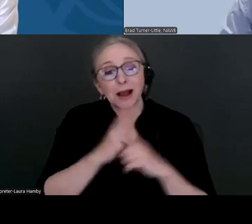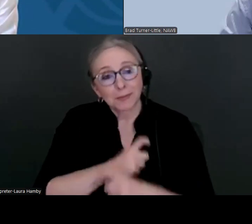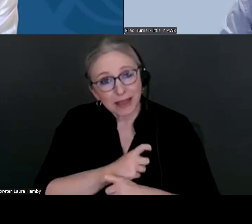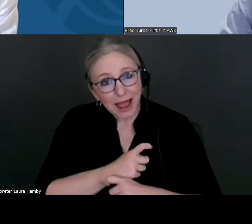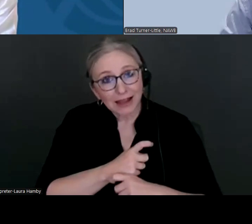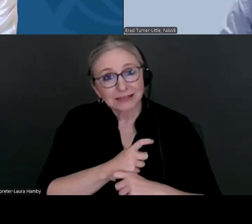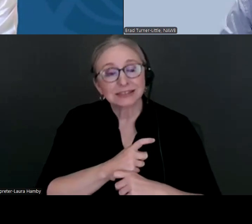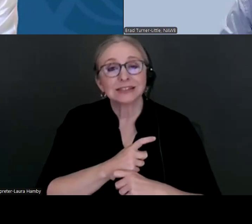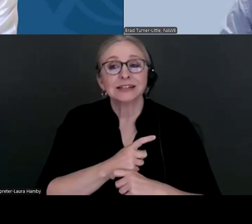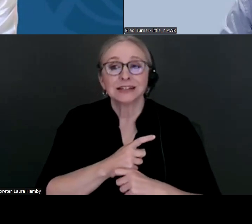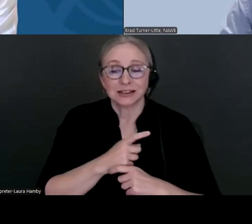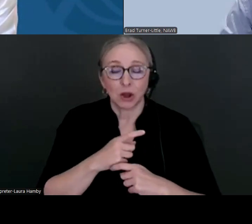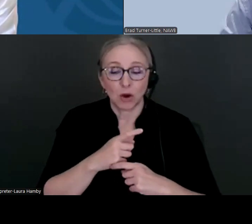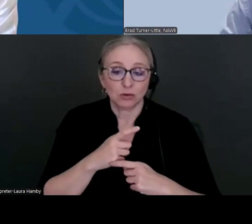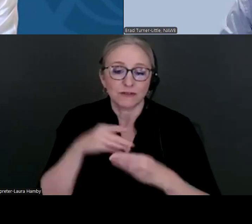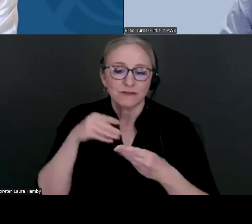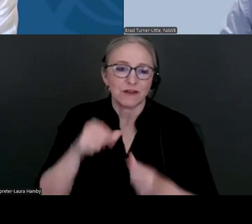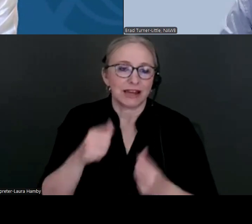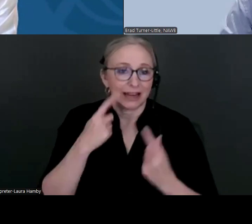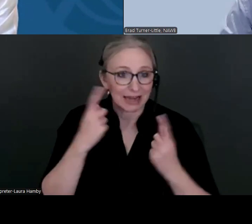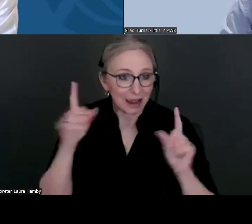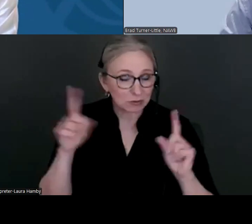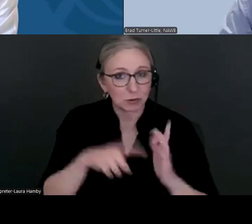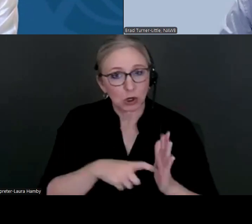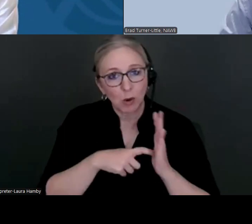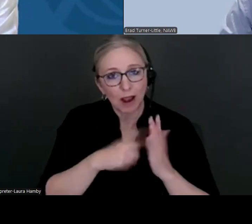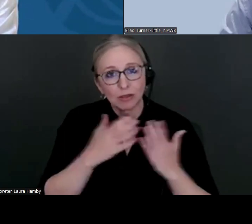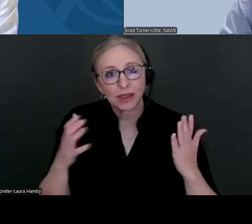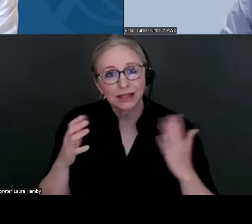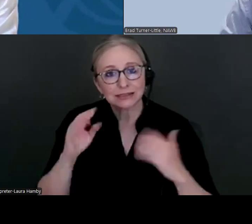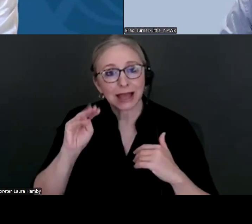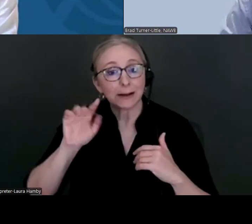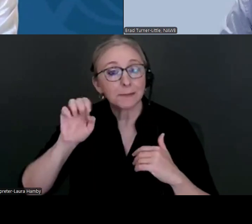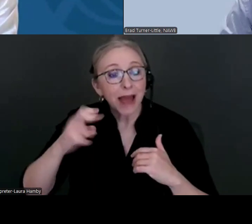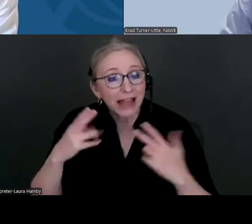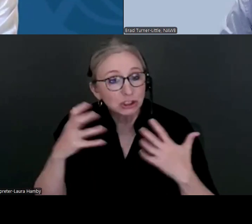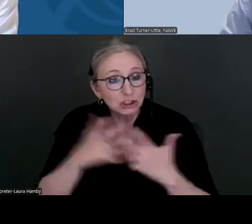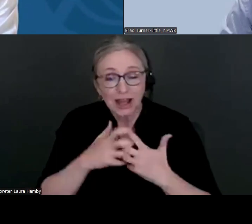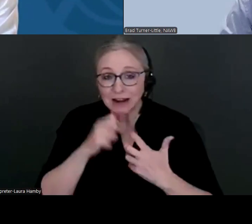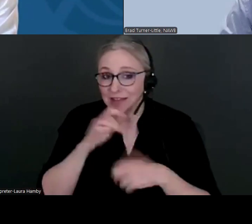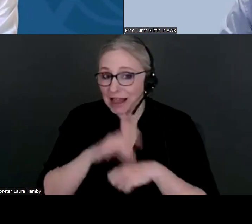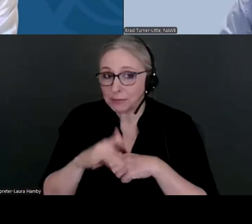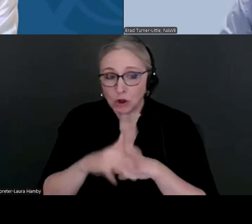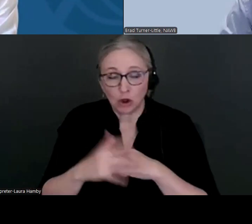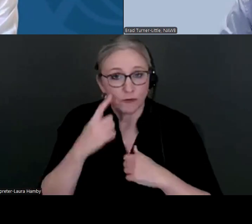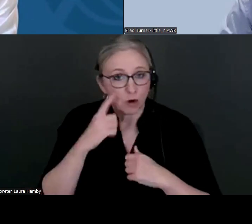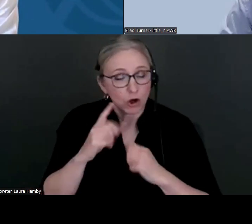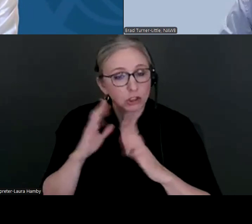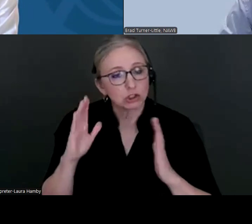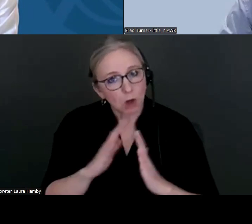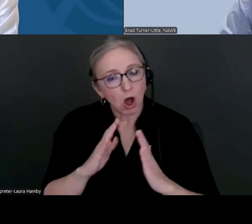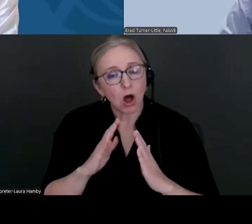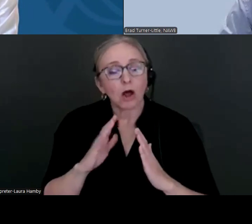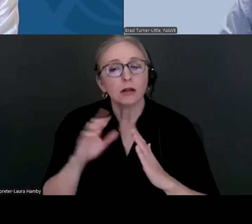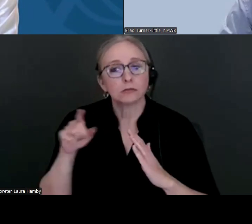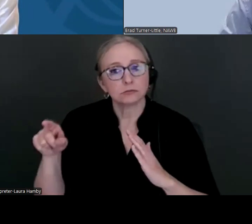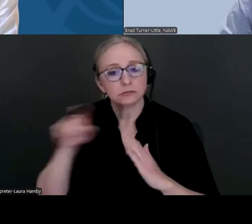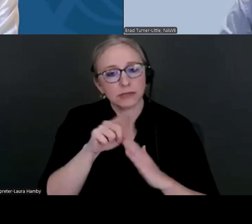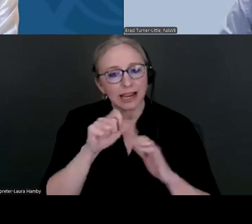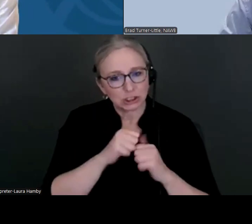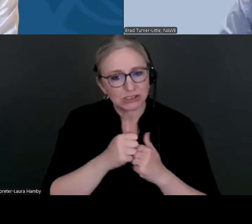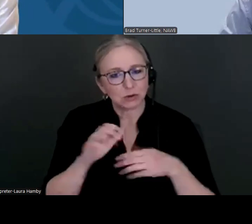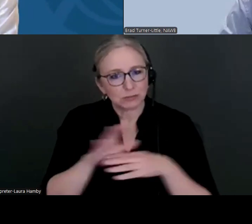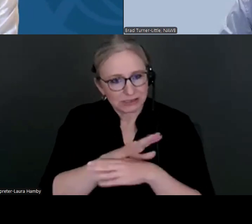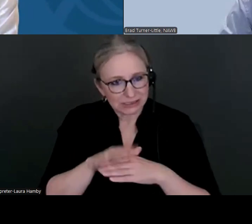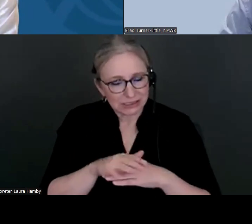funding announcements. They may require things like match that are not as available to smaller entities, or they